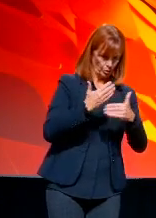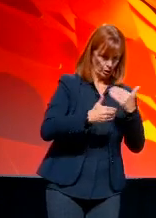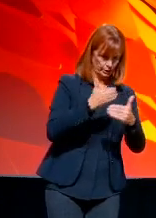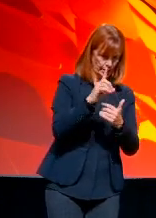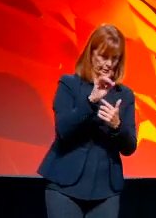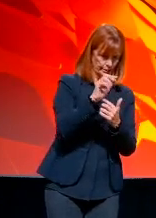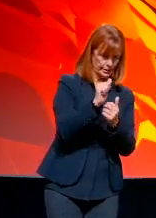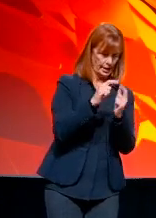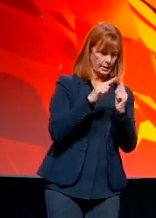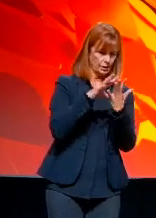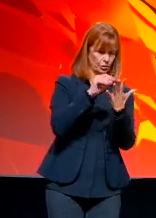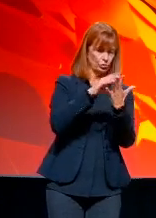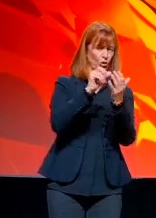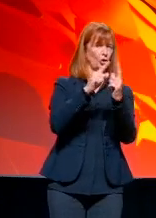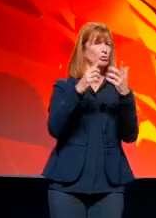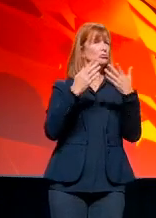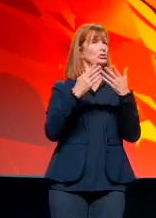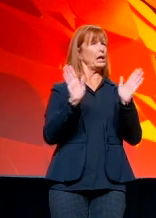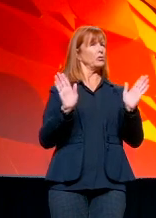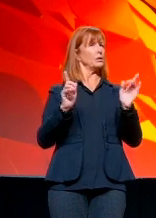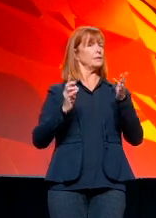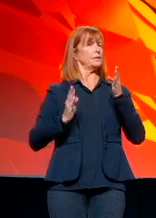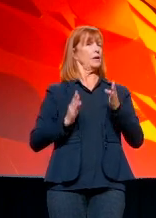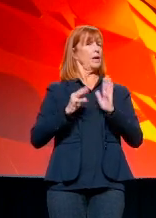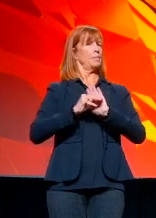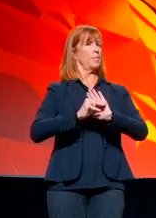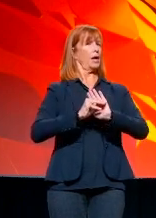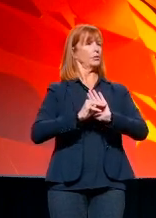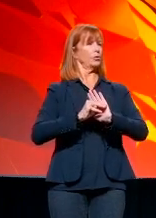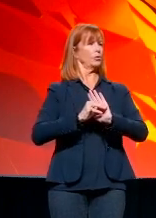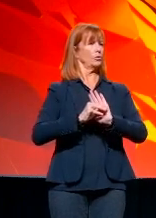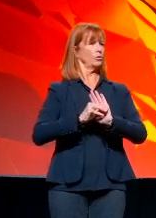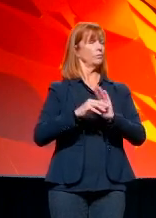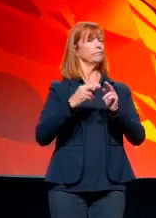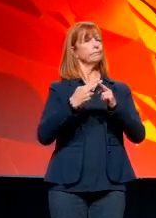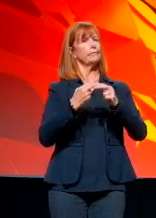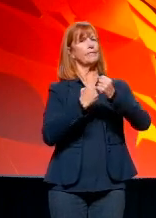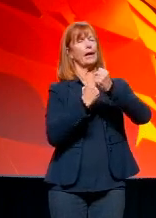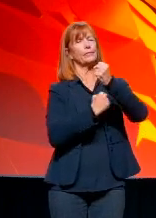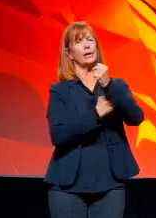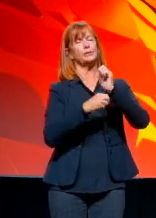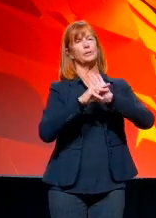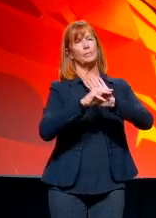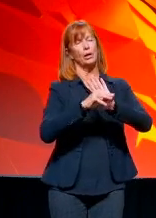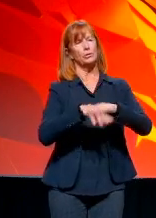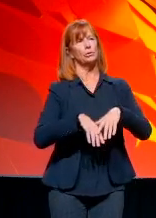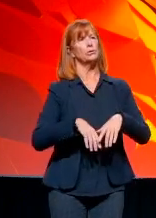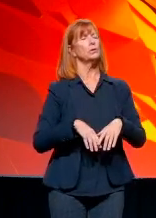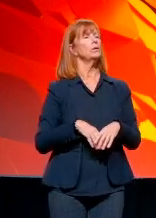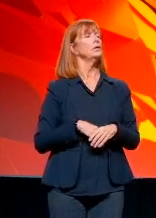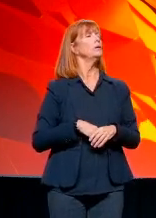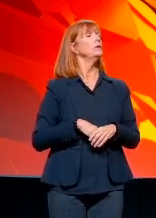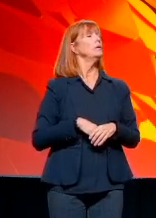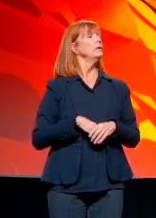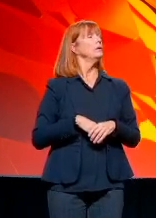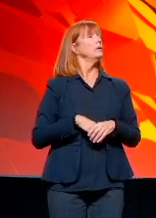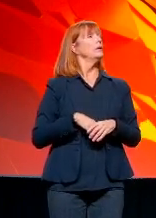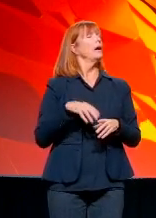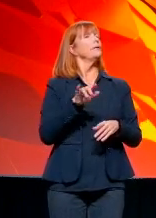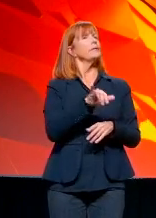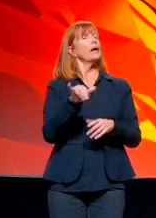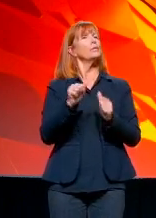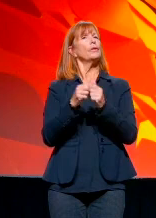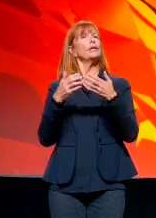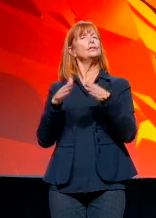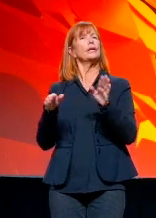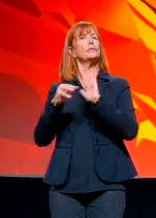learn this kind of generalist model, sometimes it's referred to as the foundation model. And then with this a generalist model, that we can